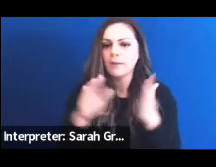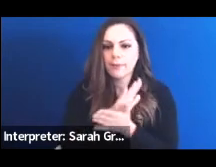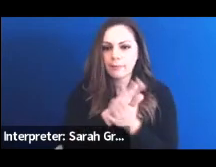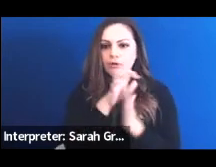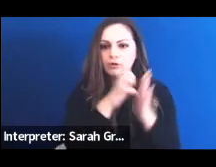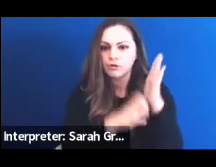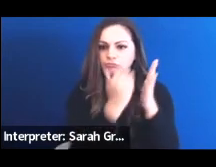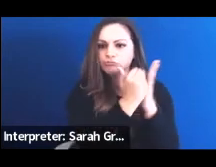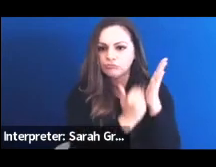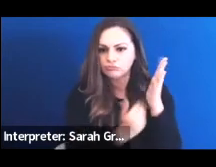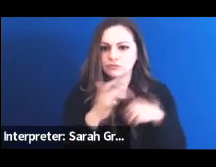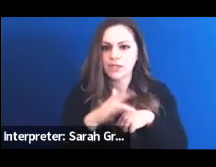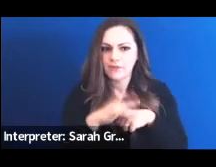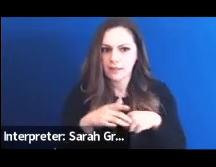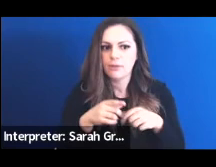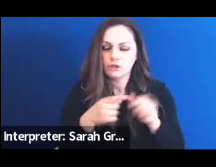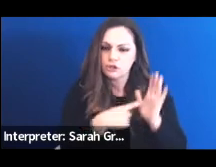has stuff like this also.